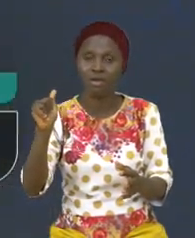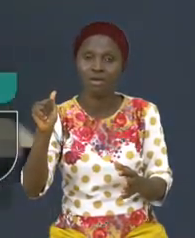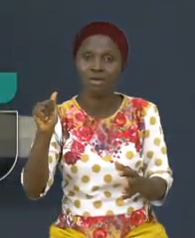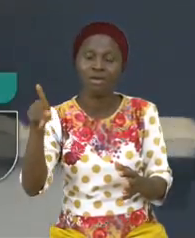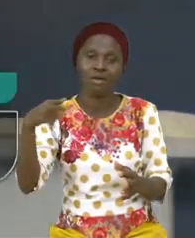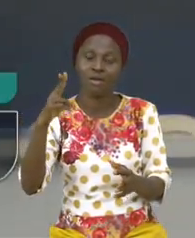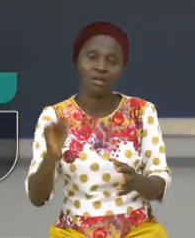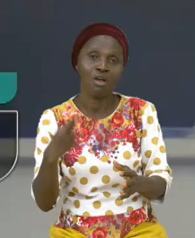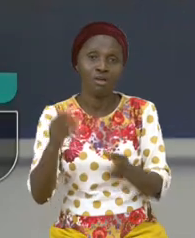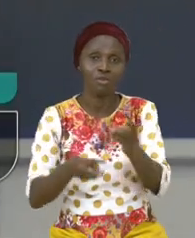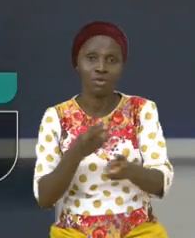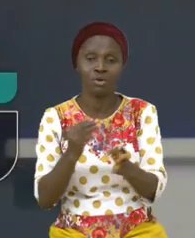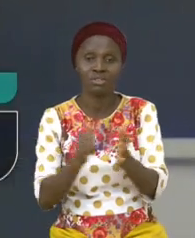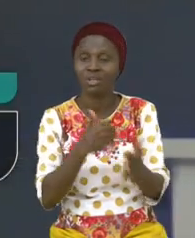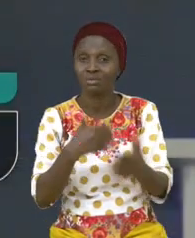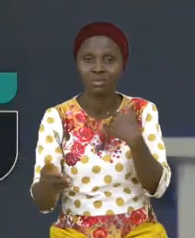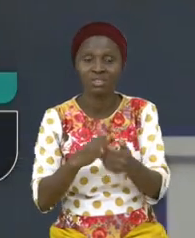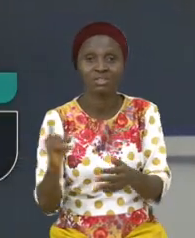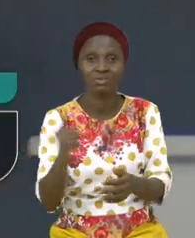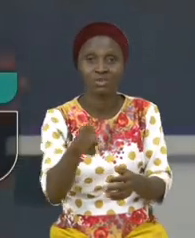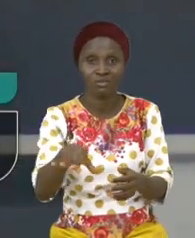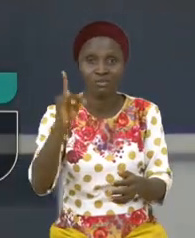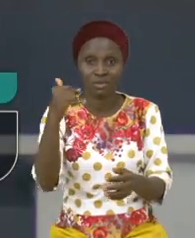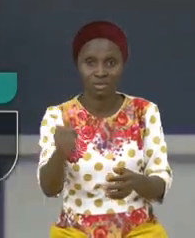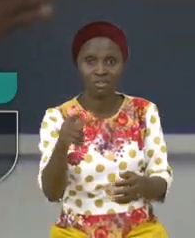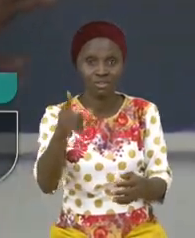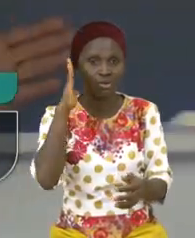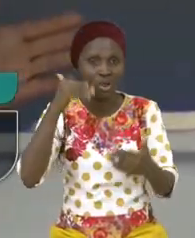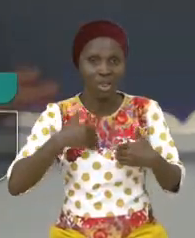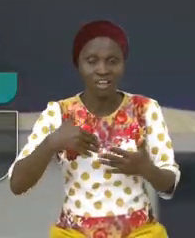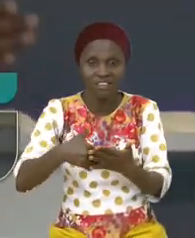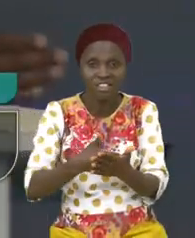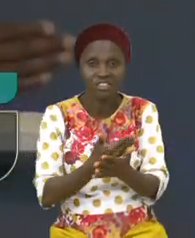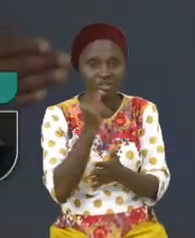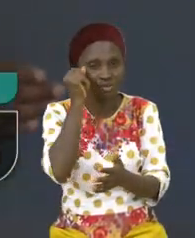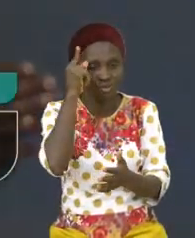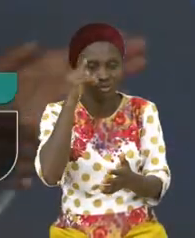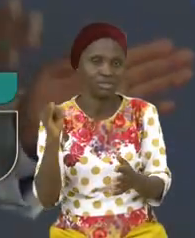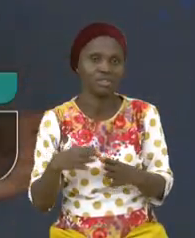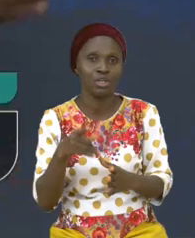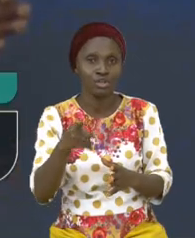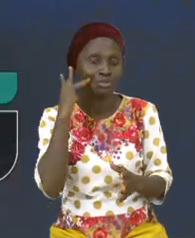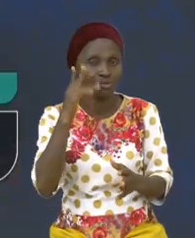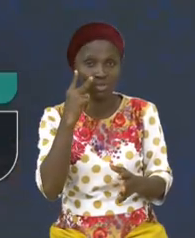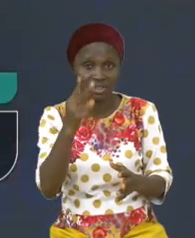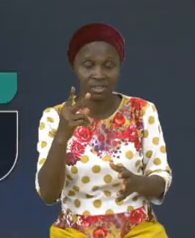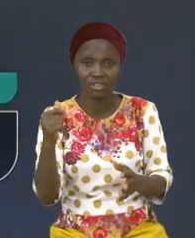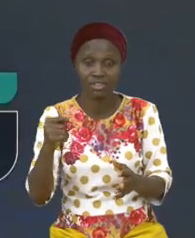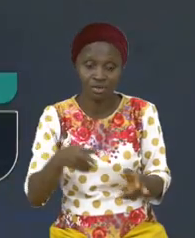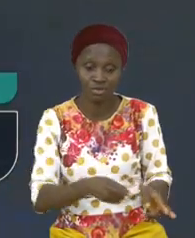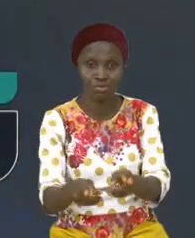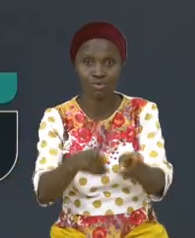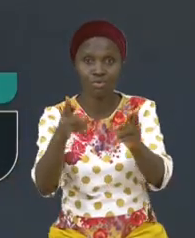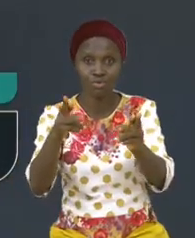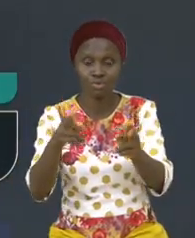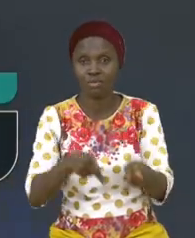you have a new understanding. You will see the road map. You will see the ladder.